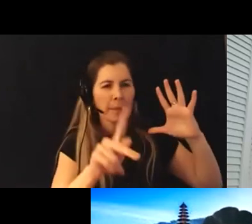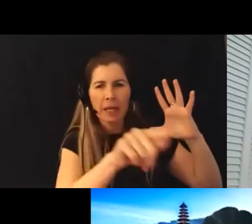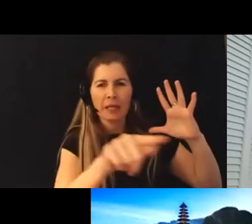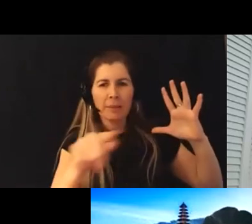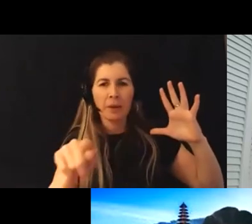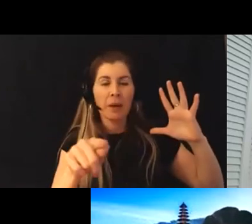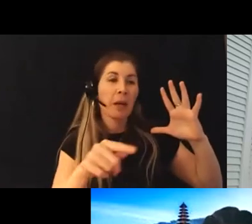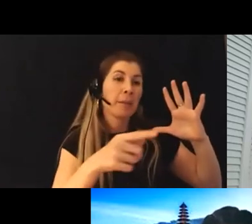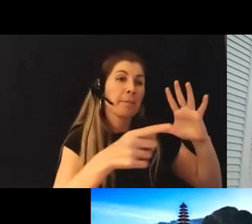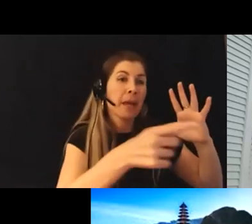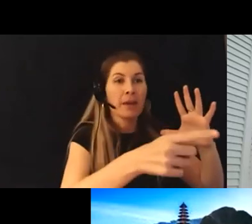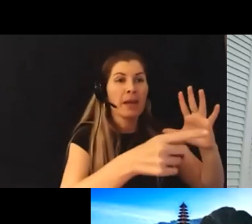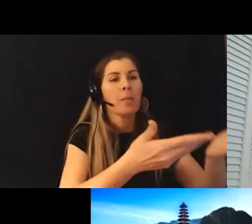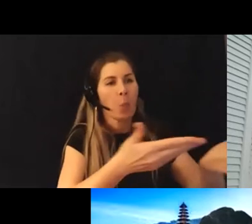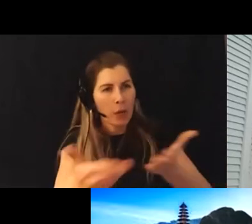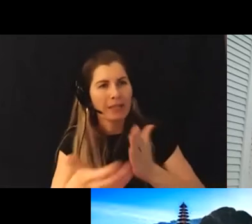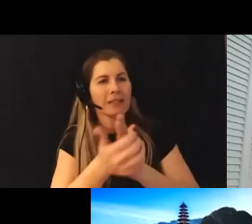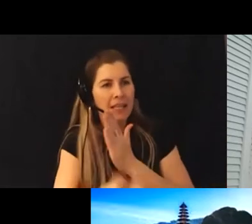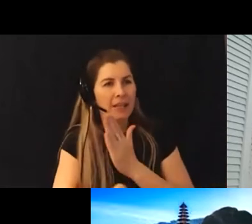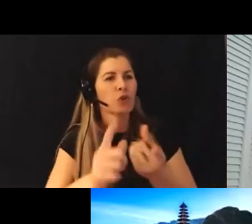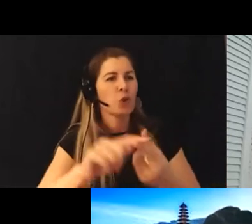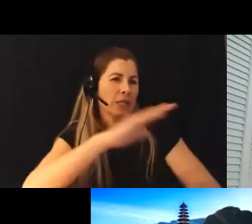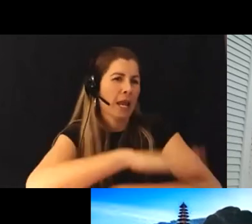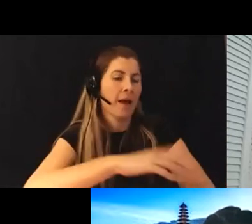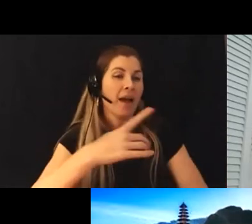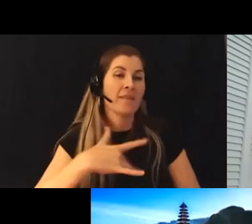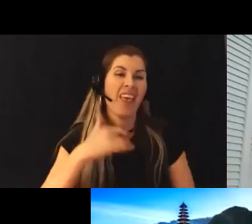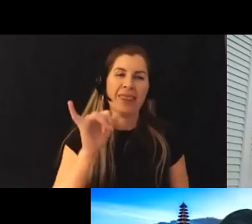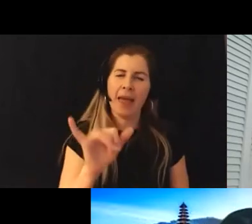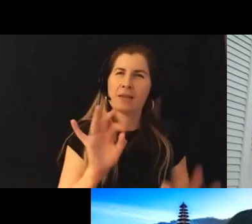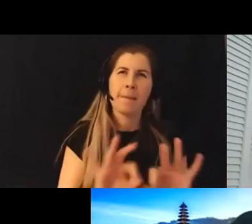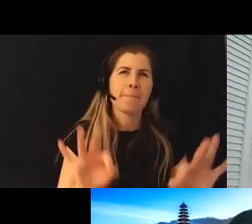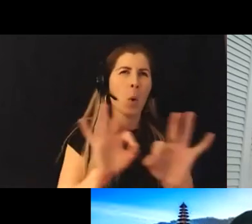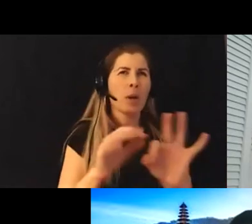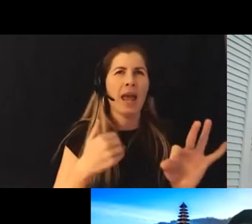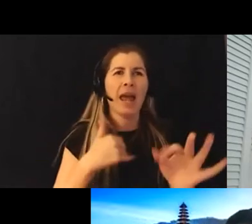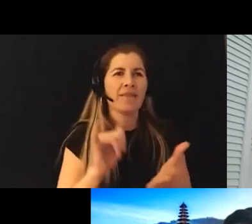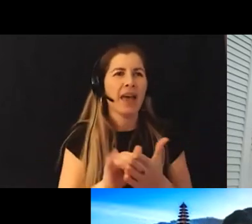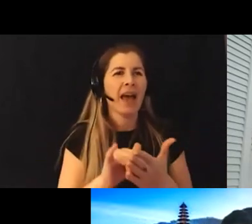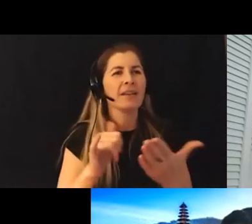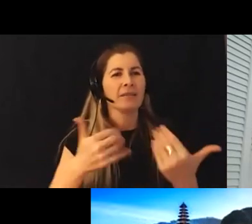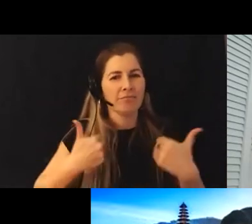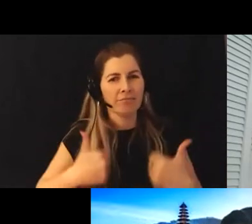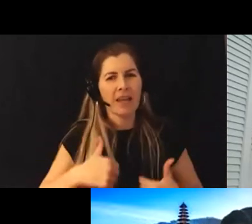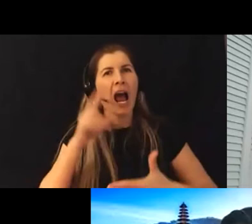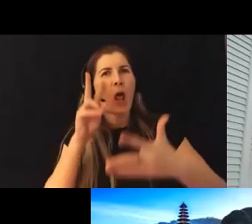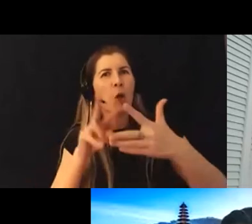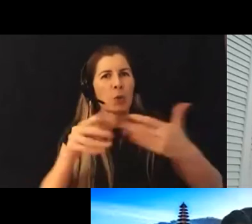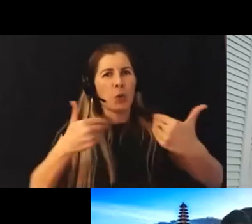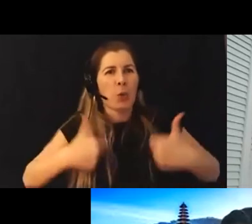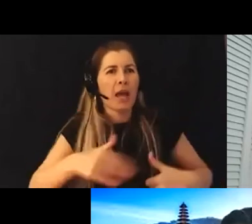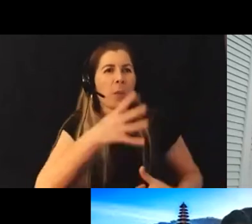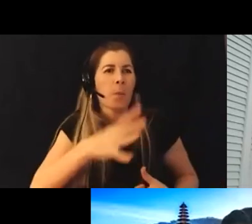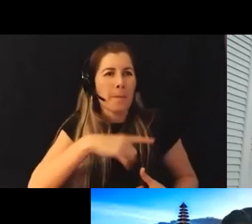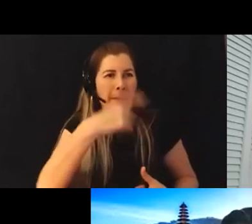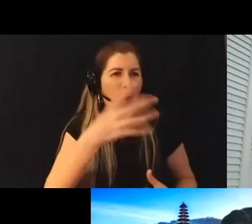table and bringing them to the table. So I think that's a real asset to have that lens of Black feminism. So that's me. That's the